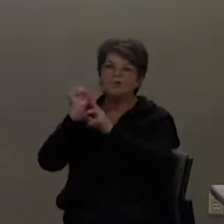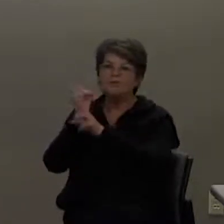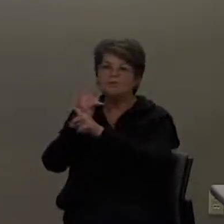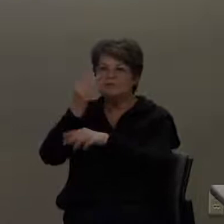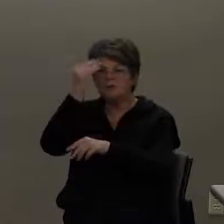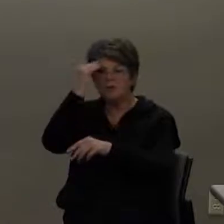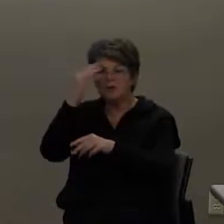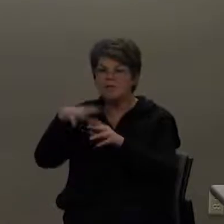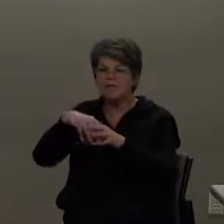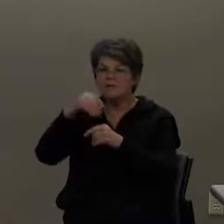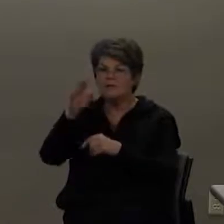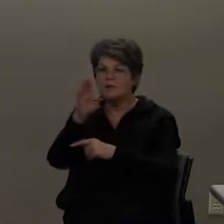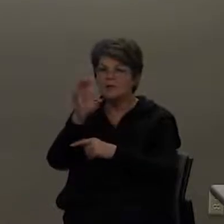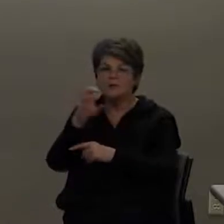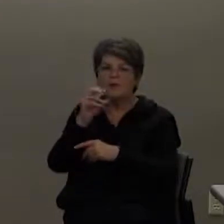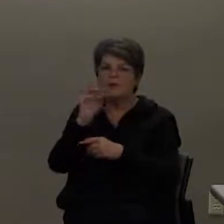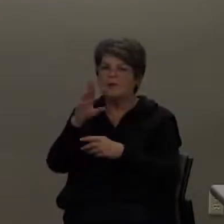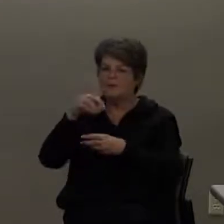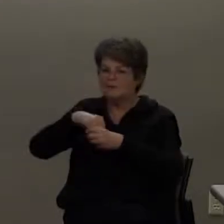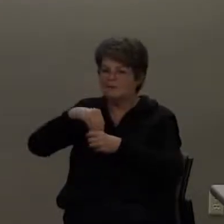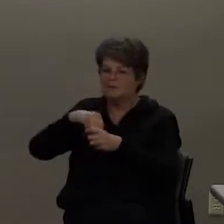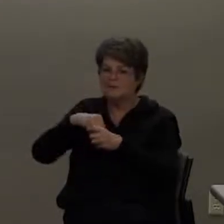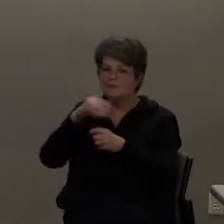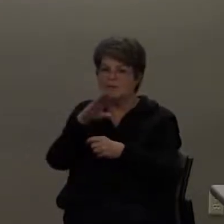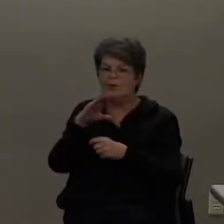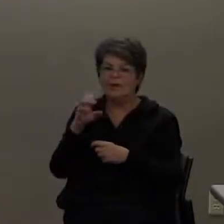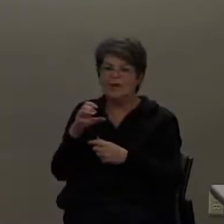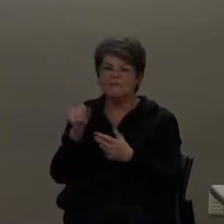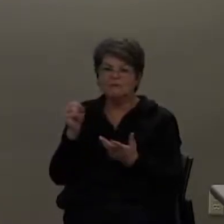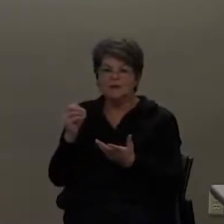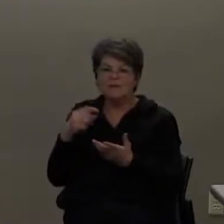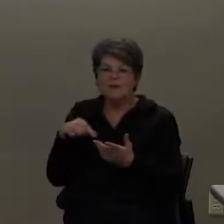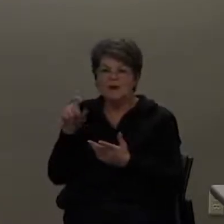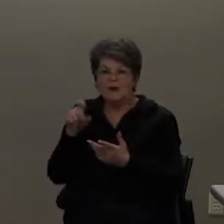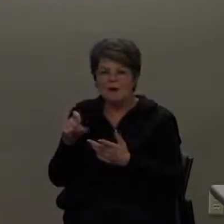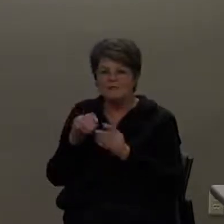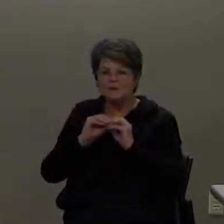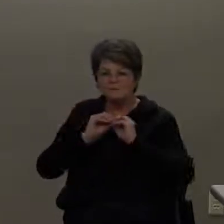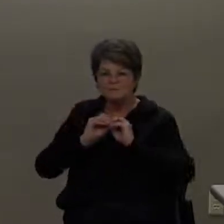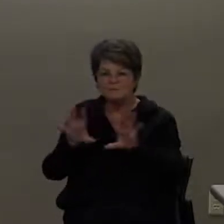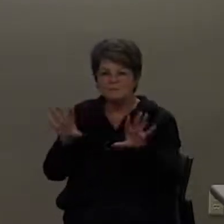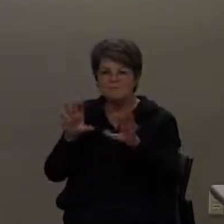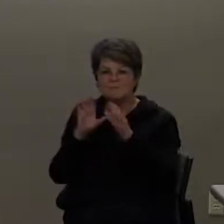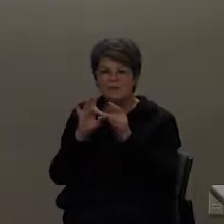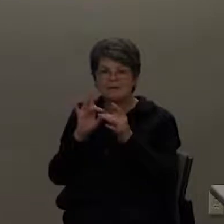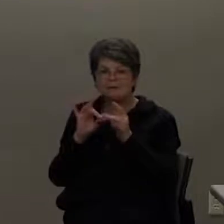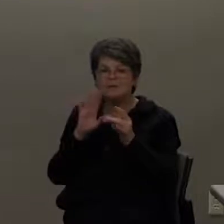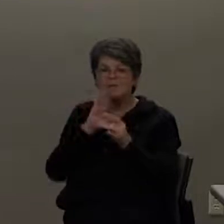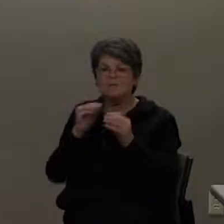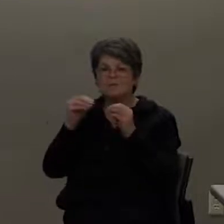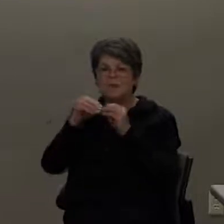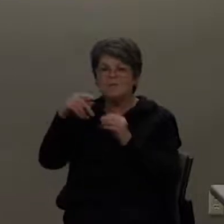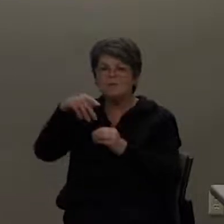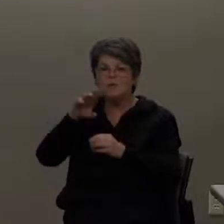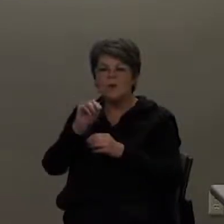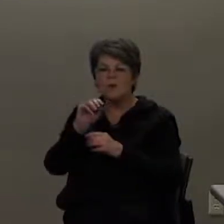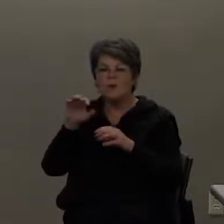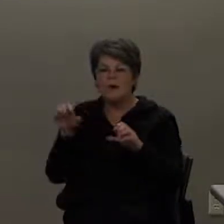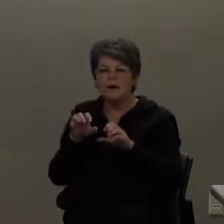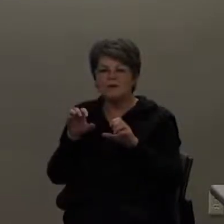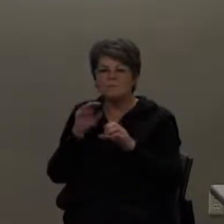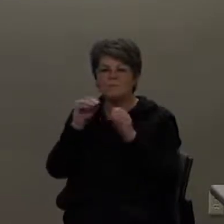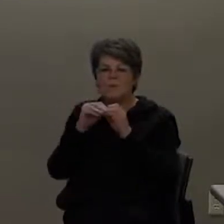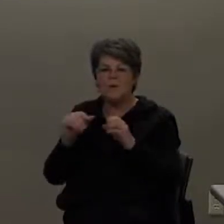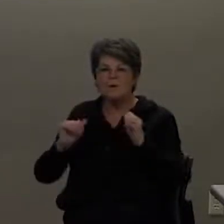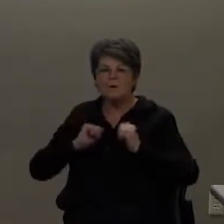Boyle County, it's also not universally known inside of Boyle County. And so we have to get that message out there. We have to be more proactive. We have to be more aggressive